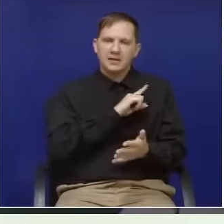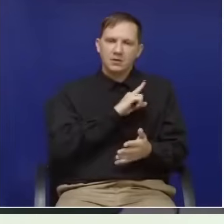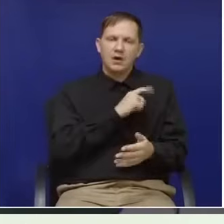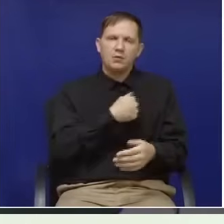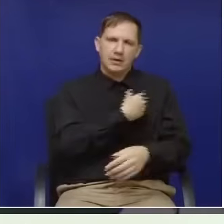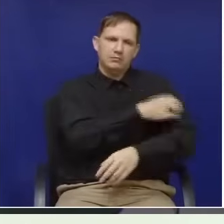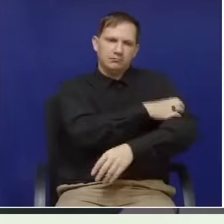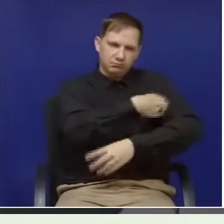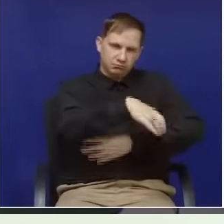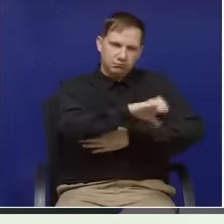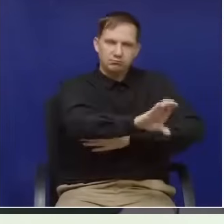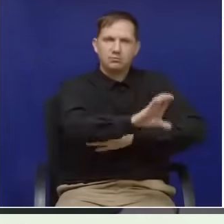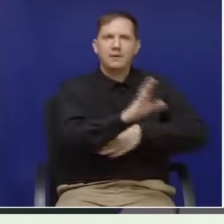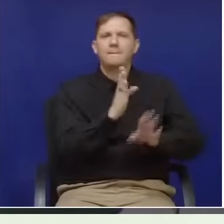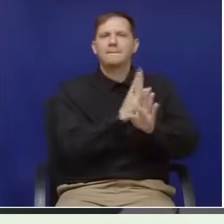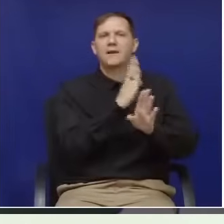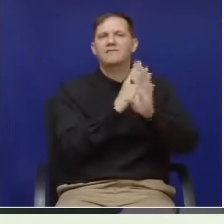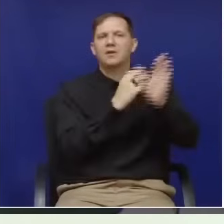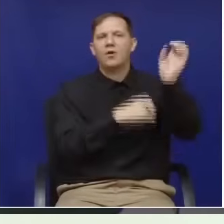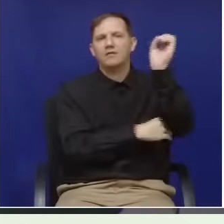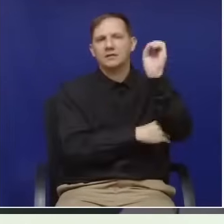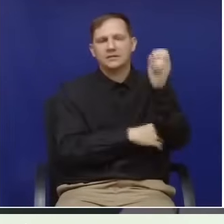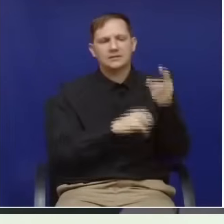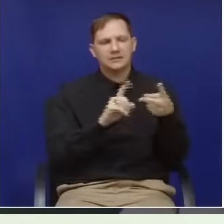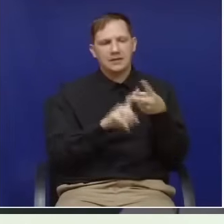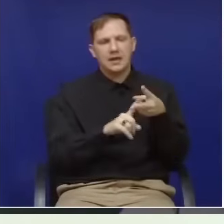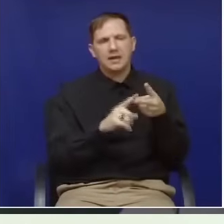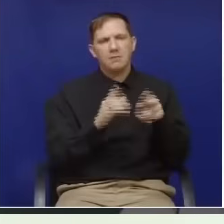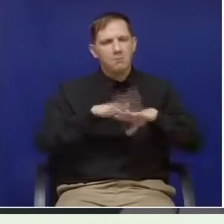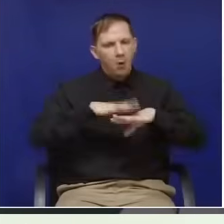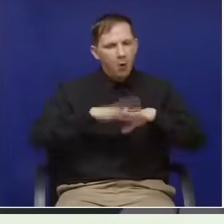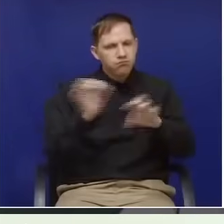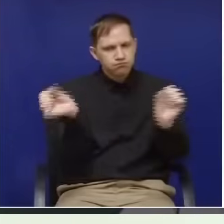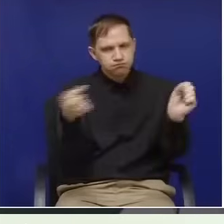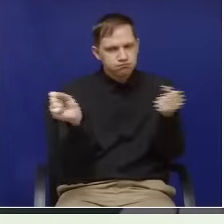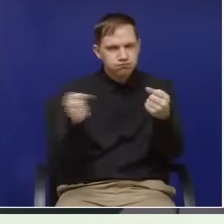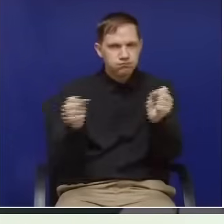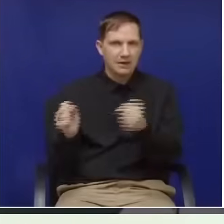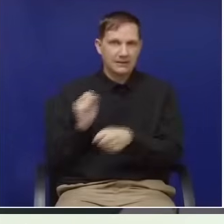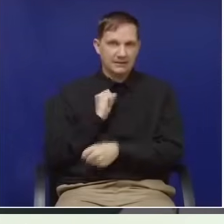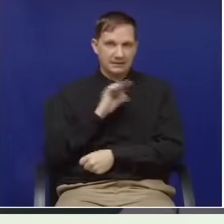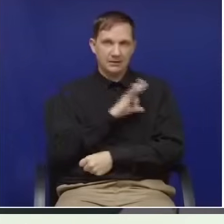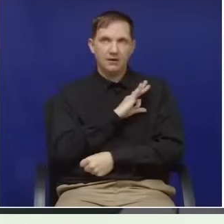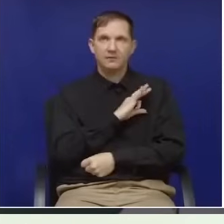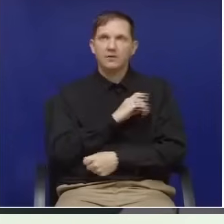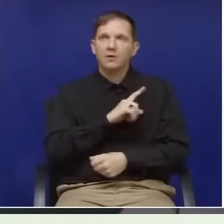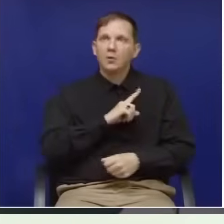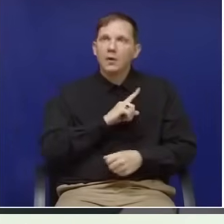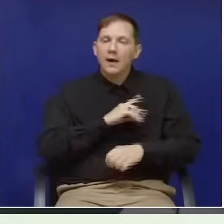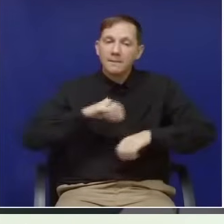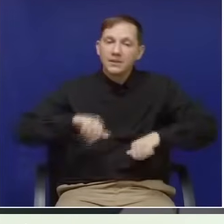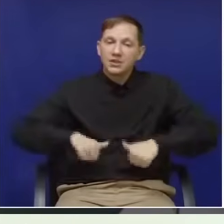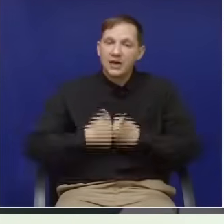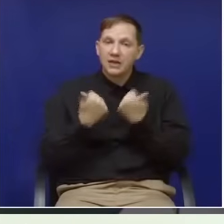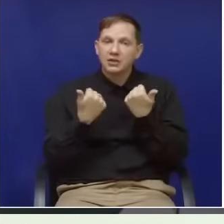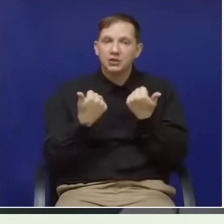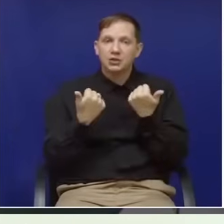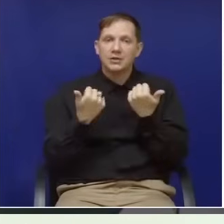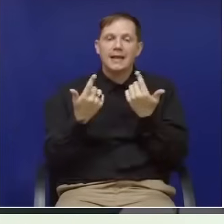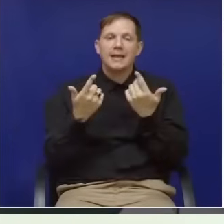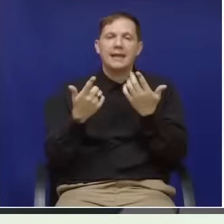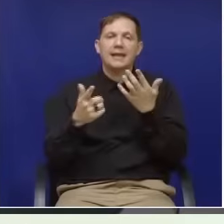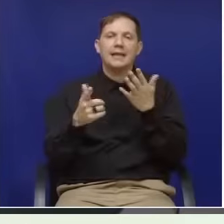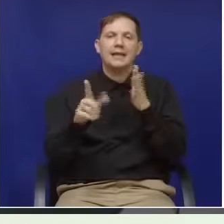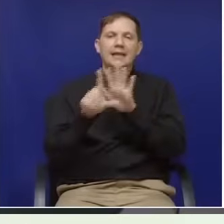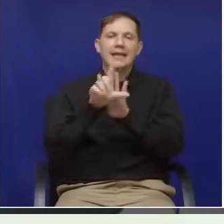their private offices, how we are improving in terms of staff complement, because we have challenges of legal researchers, but also we are looking at the issue